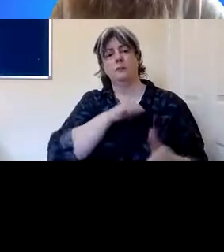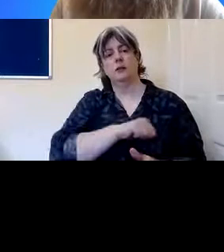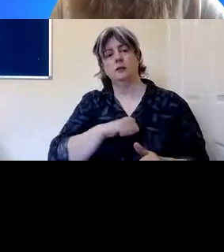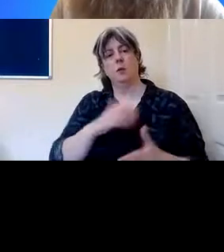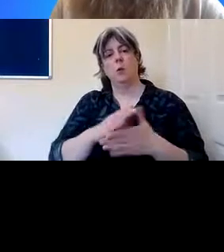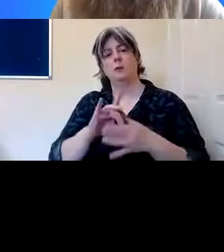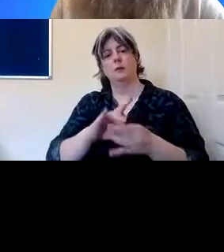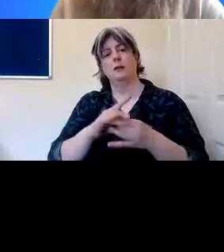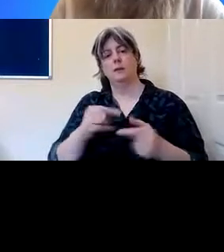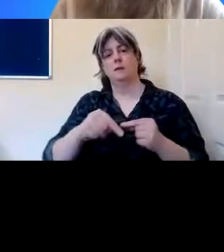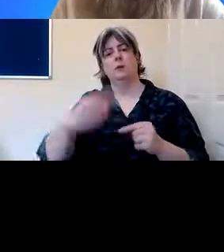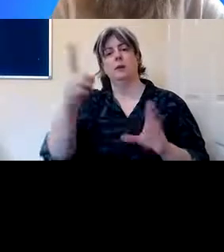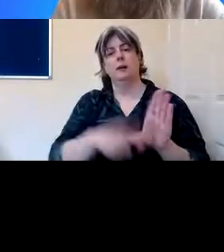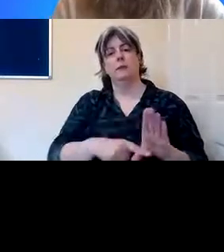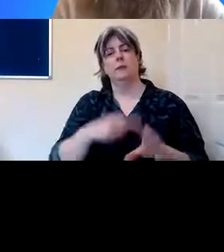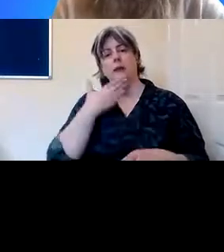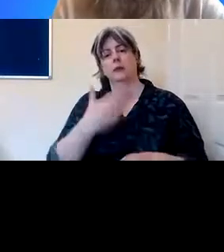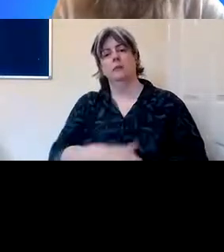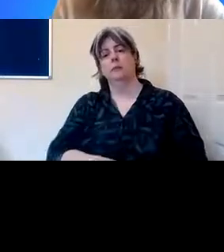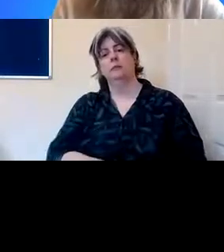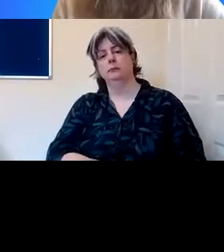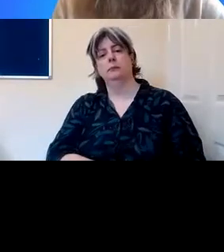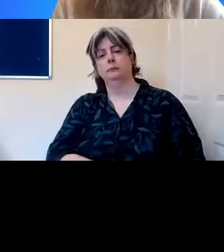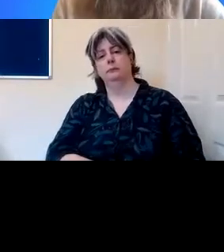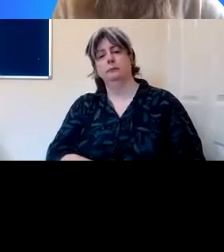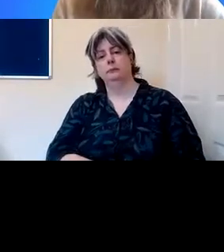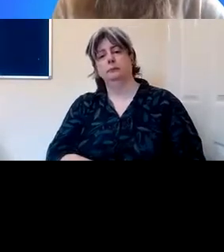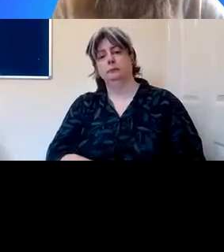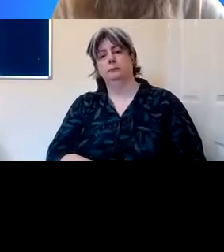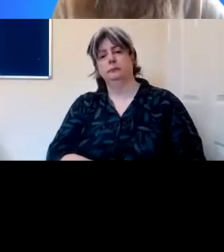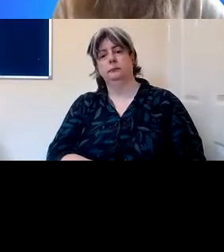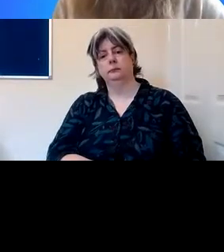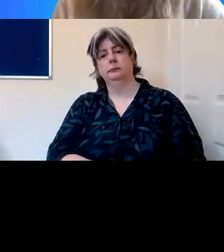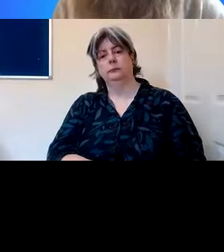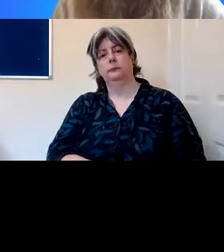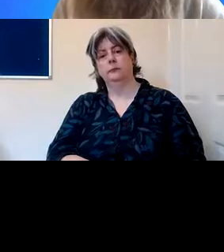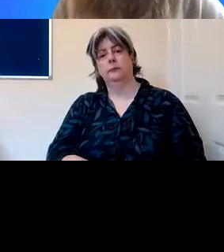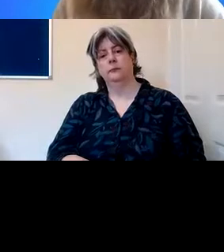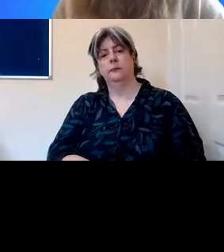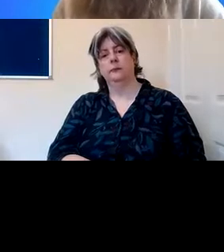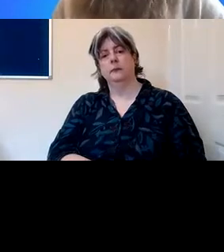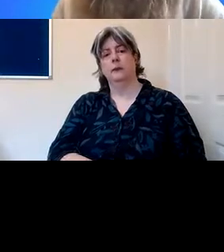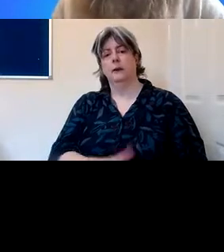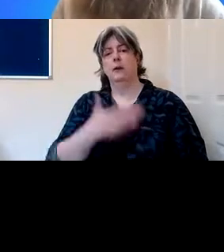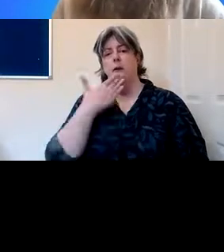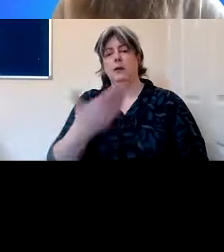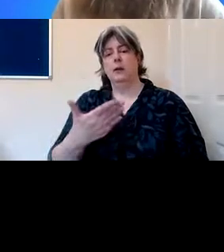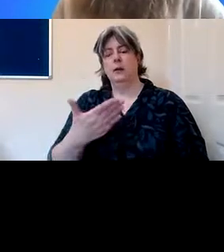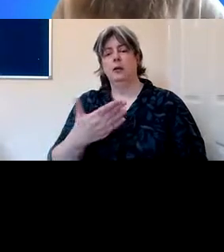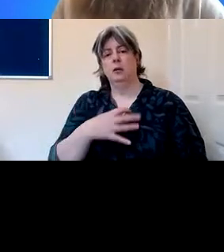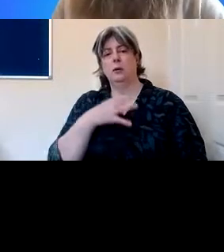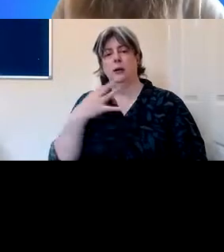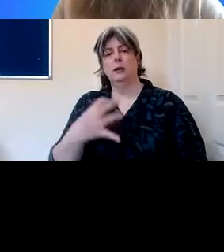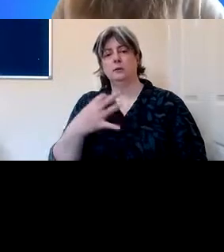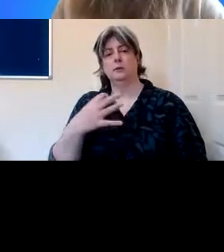year. Thank you. Thanks, Karina. And can I just add once again my thanks to all the candidates, all our members